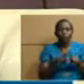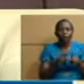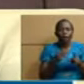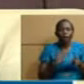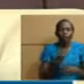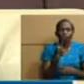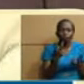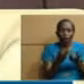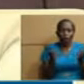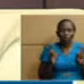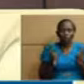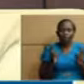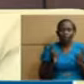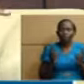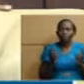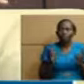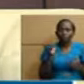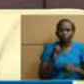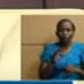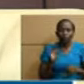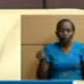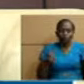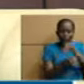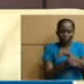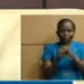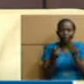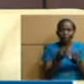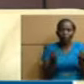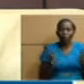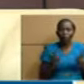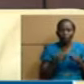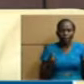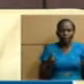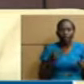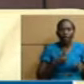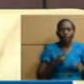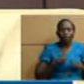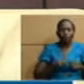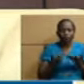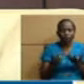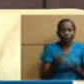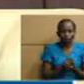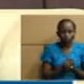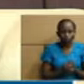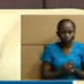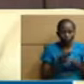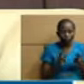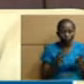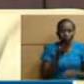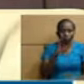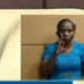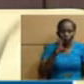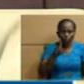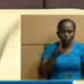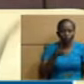2 panels, so I'm going to have to replace this panel with another panel, but I'd like to offer each one of you, starting with Fred, an opportunity to make